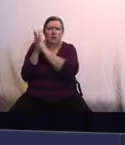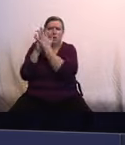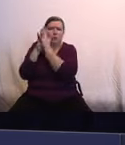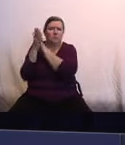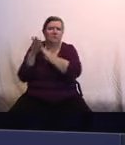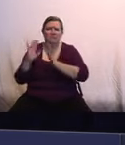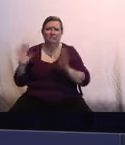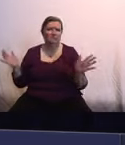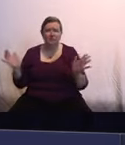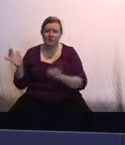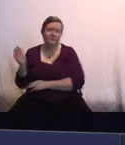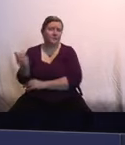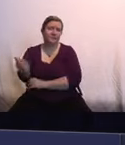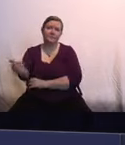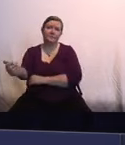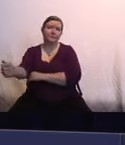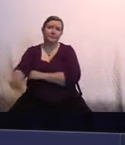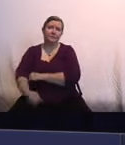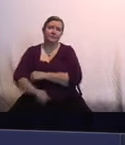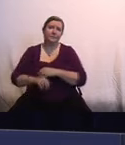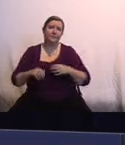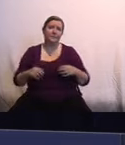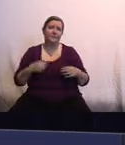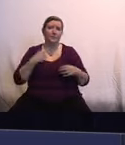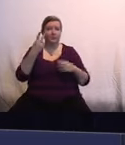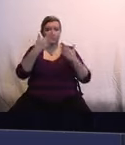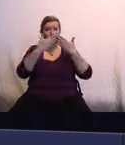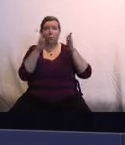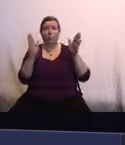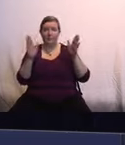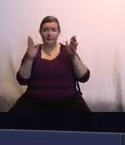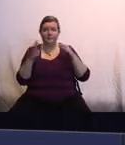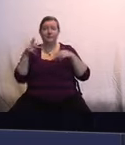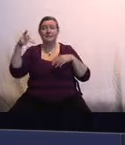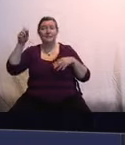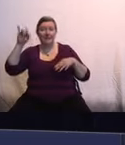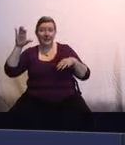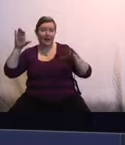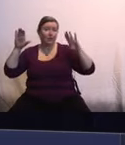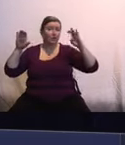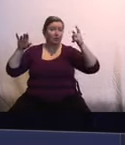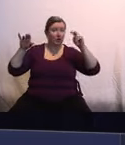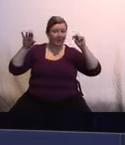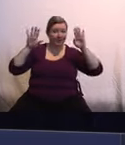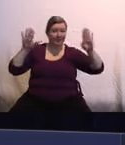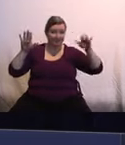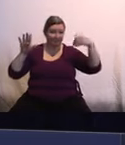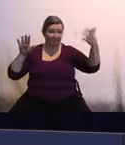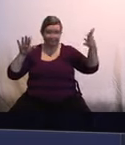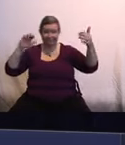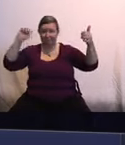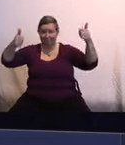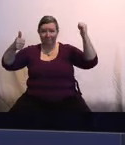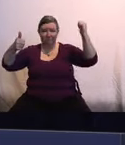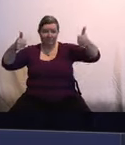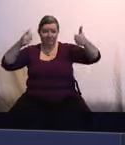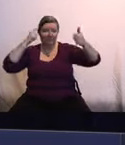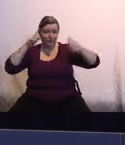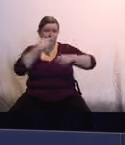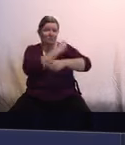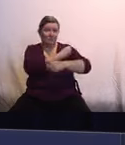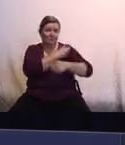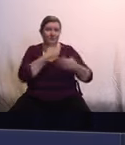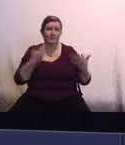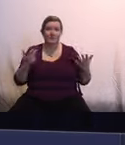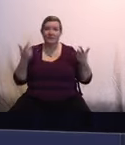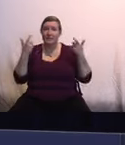Passaic Saturday, and a site in Bergen County opened on January 19th. That expands up to 5, the